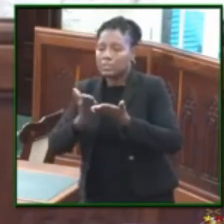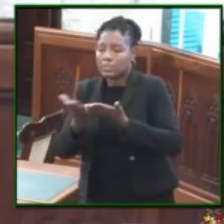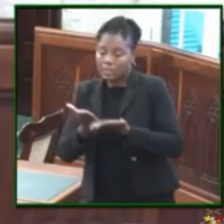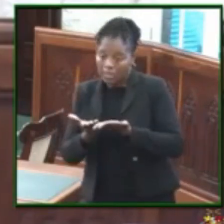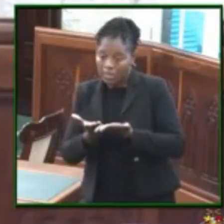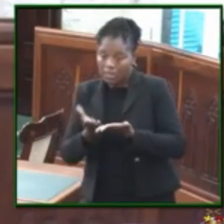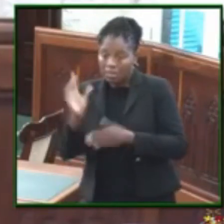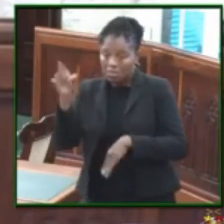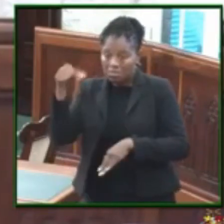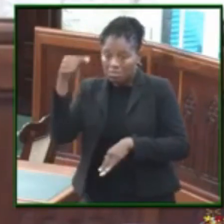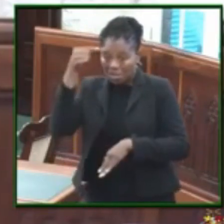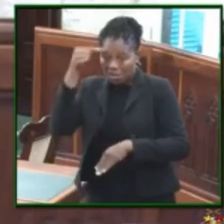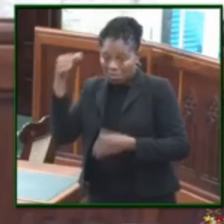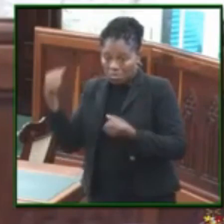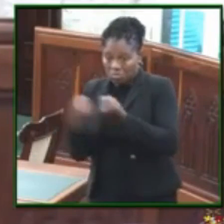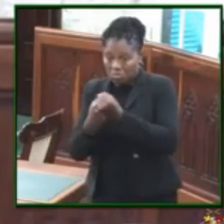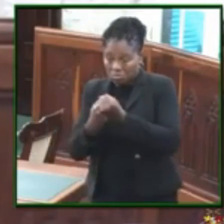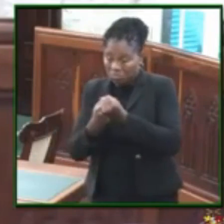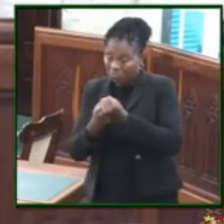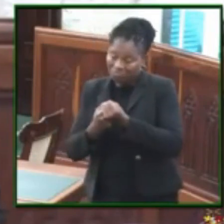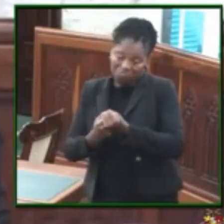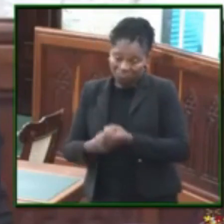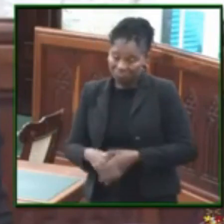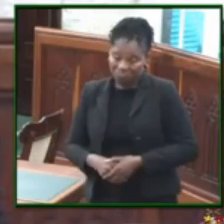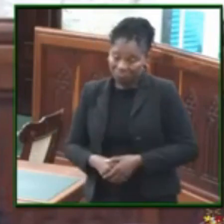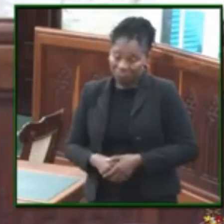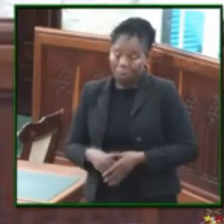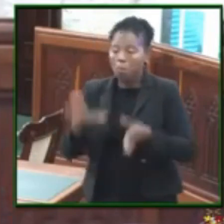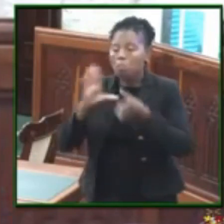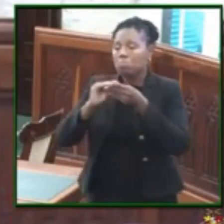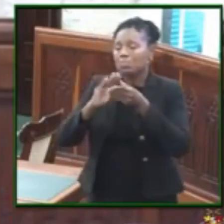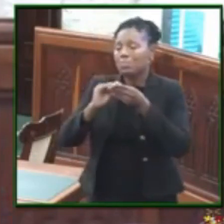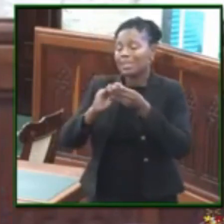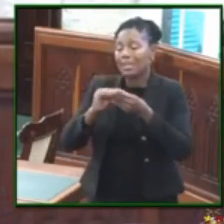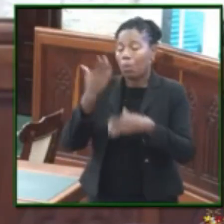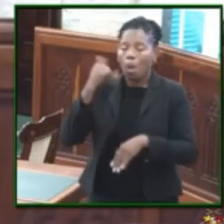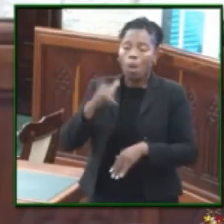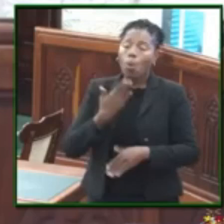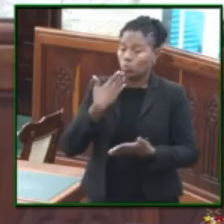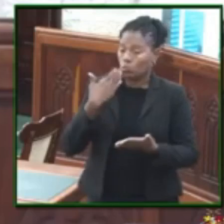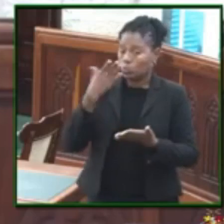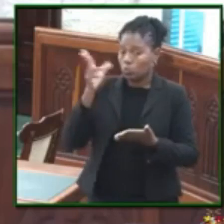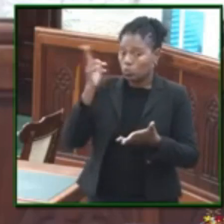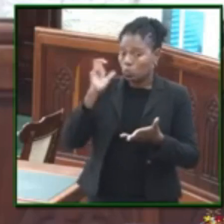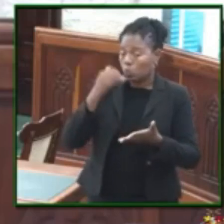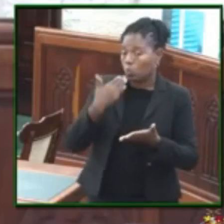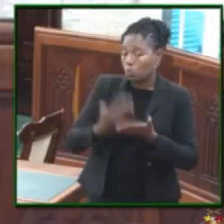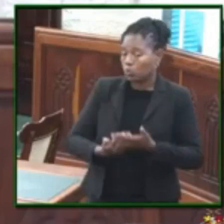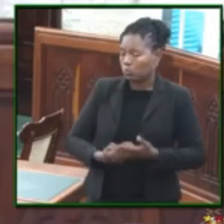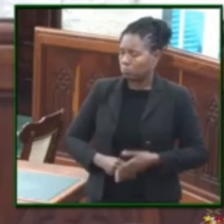government. And I don't say that because it sounds good.